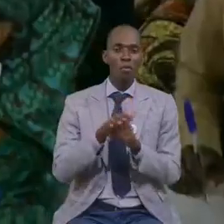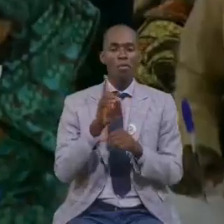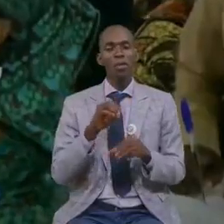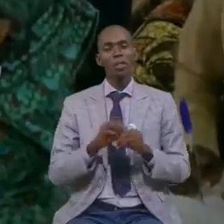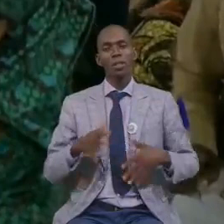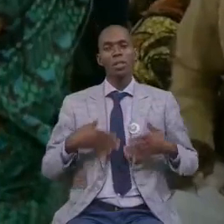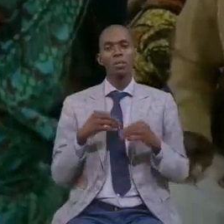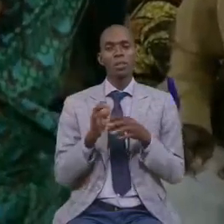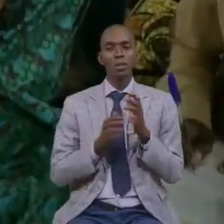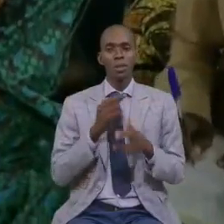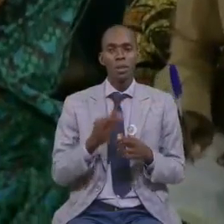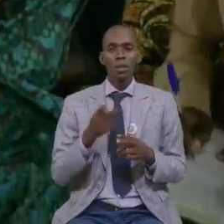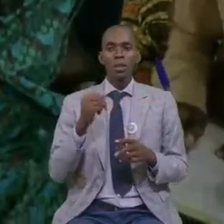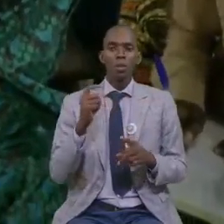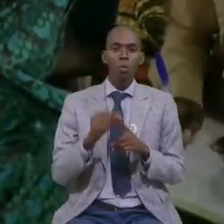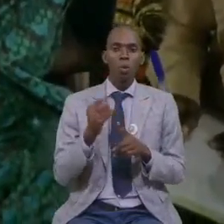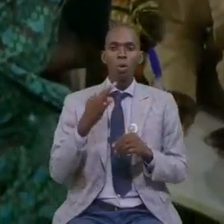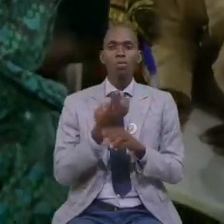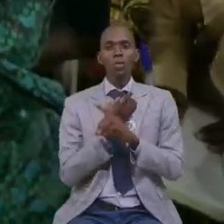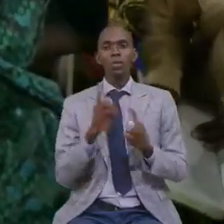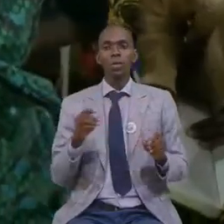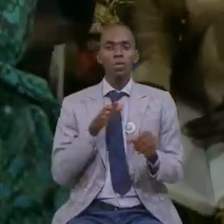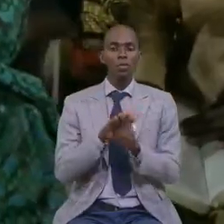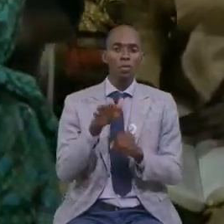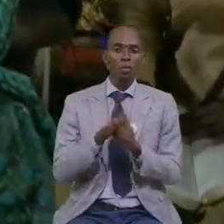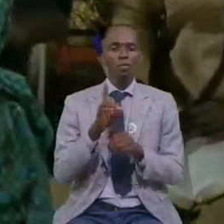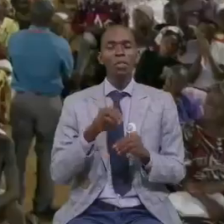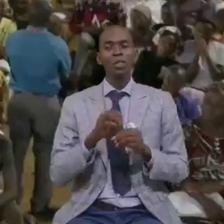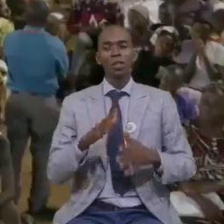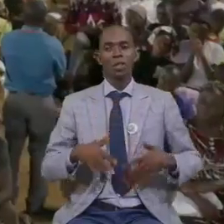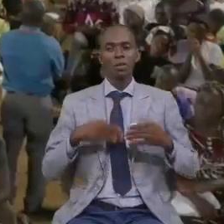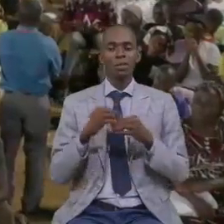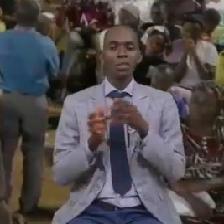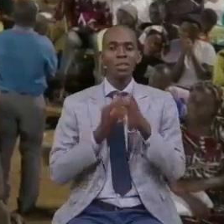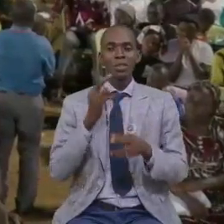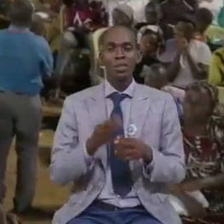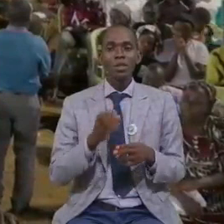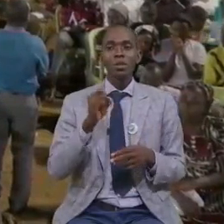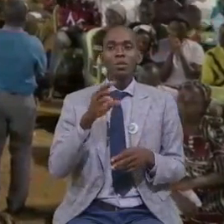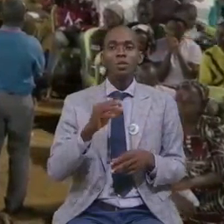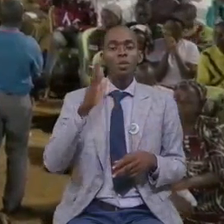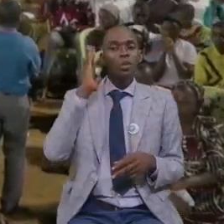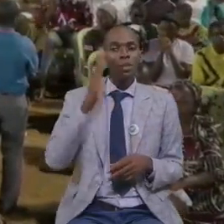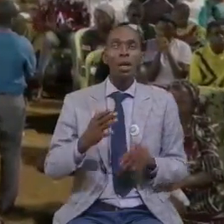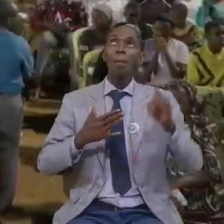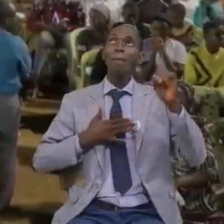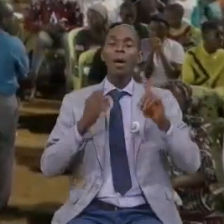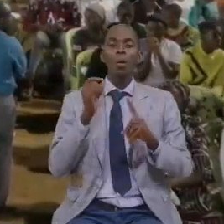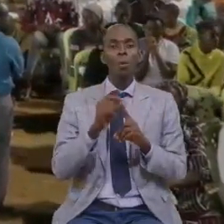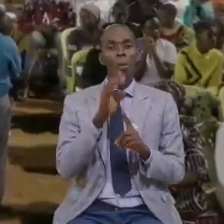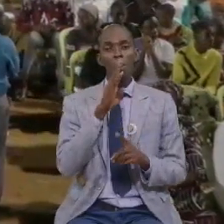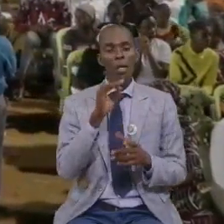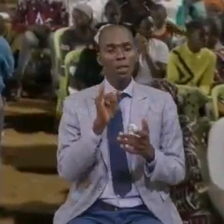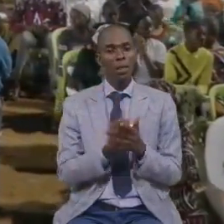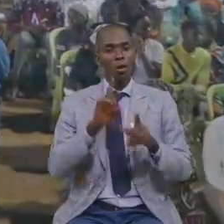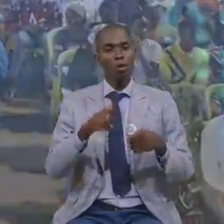life. The word of deliverance fulfilled in your life. So shall my word be that goeth